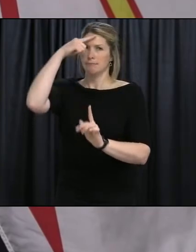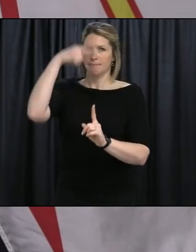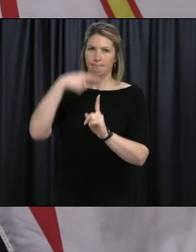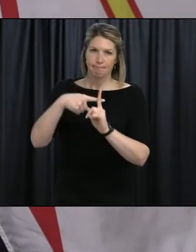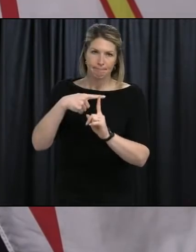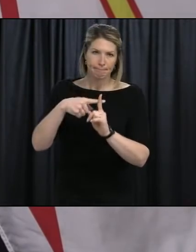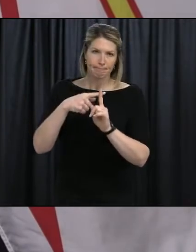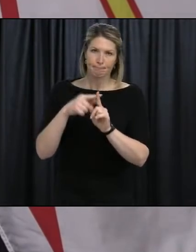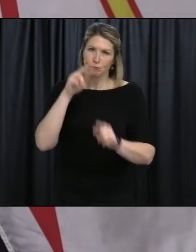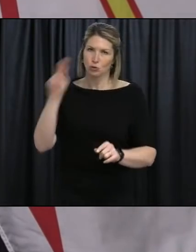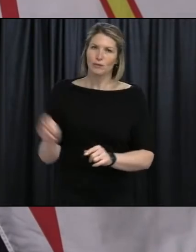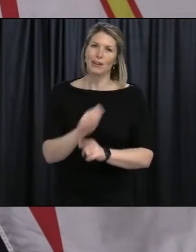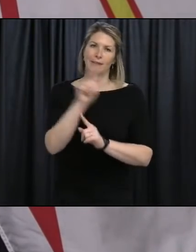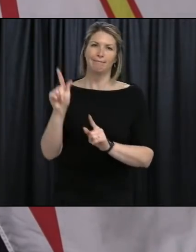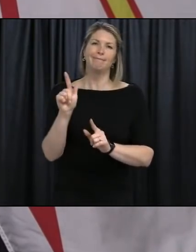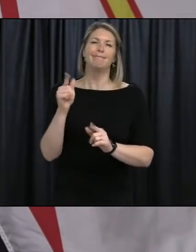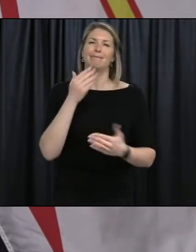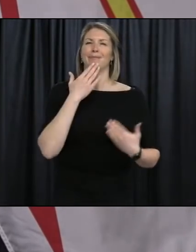very much.